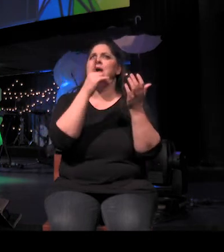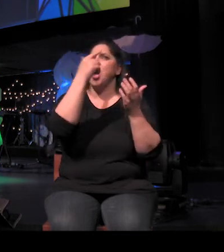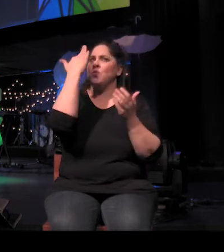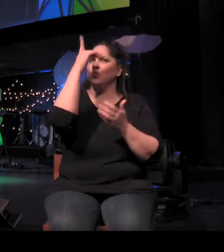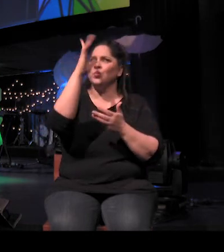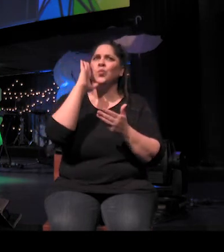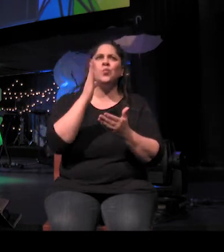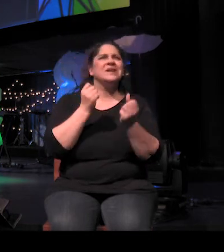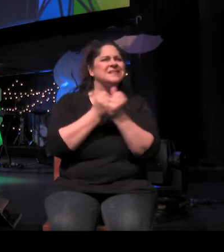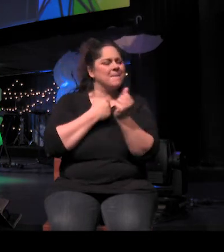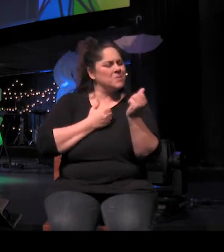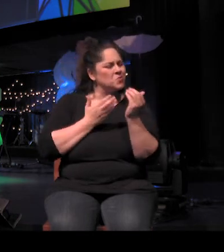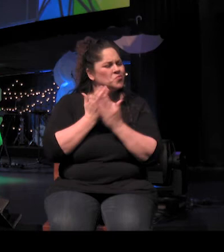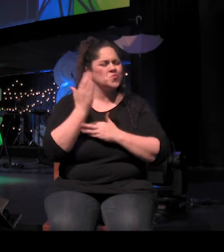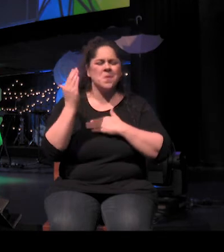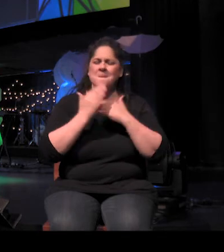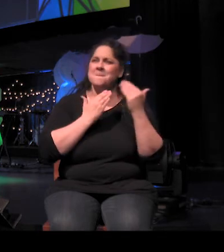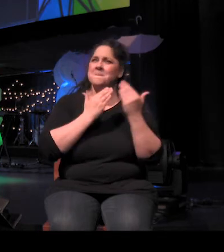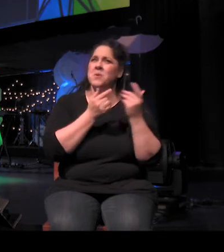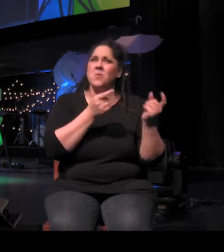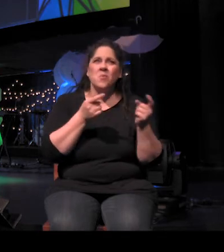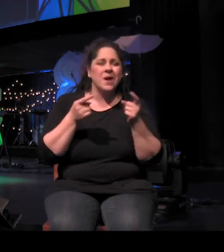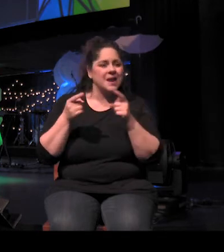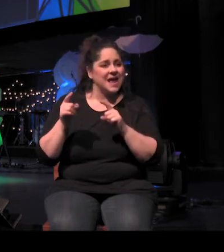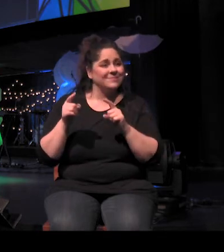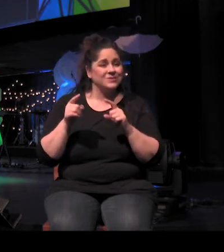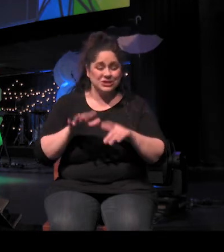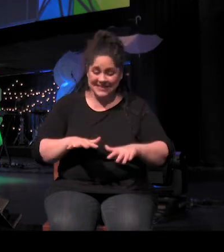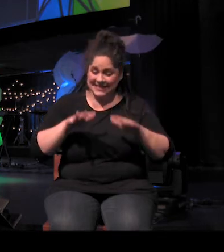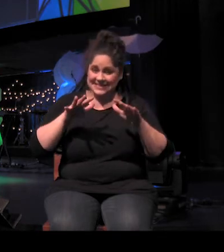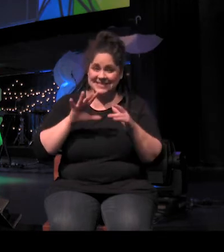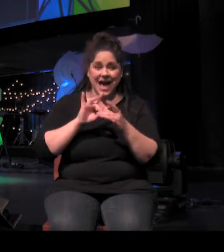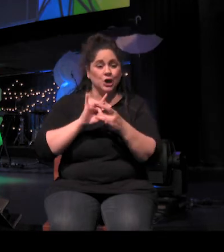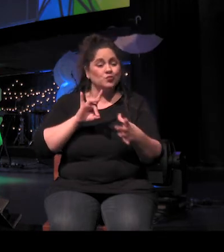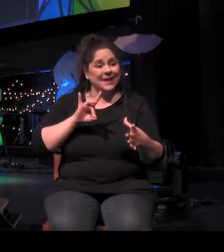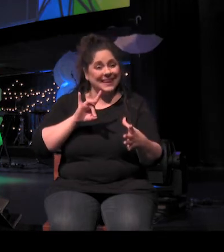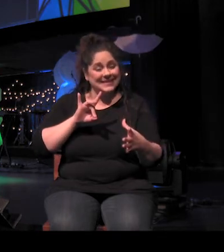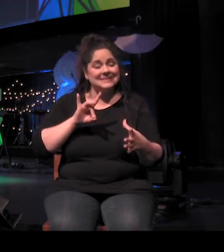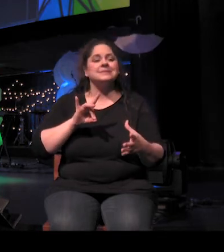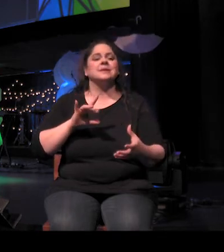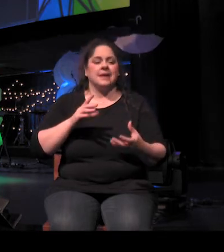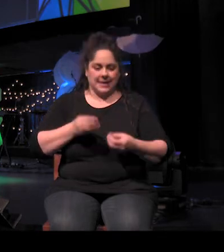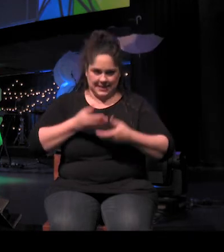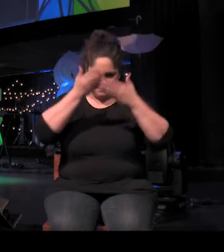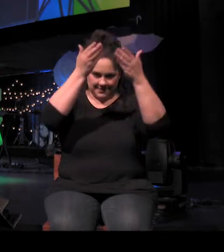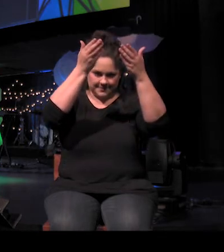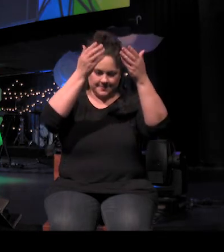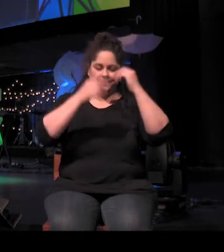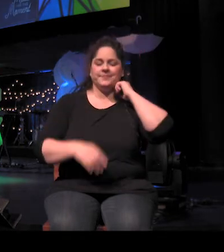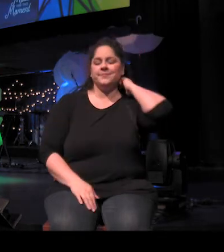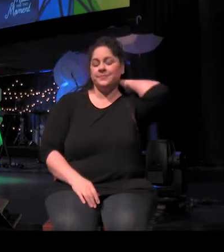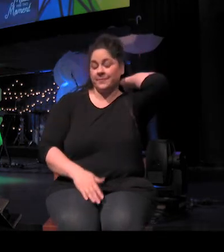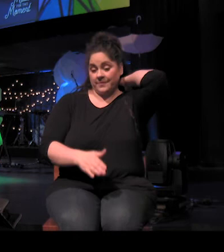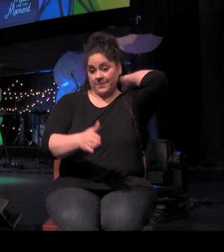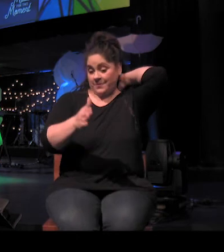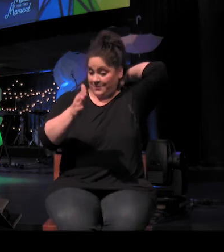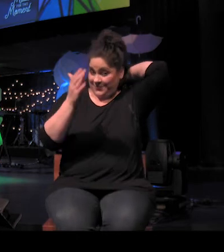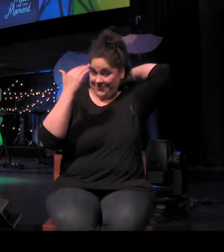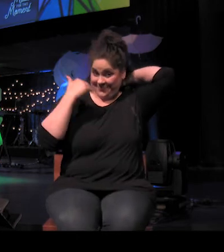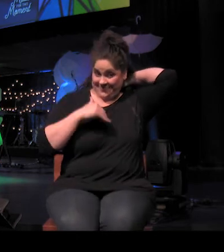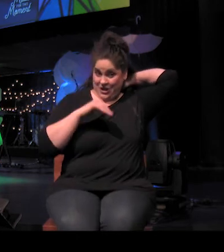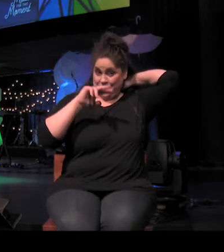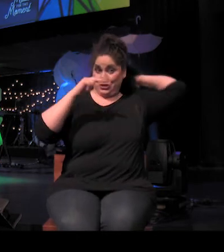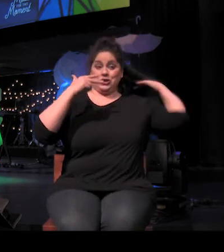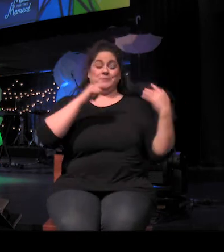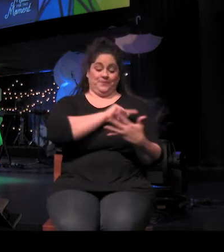that. Release anxiety. And that brings me to the third thing that Peter addresses. The enemy, we gotta